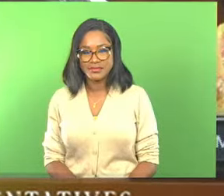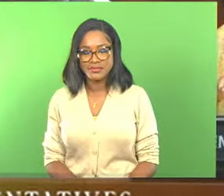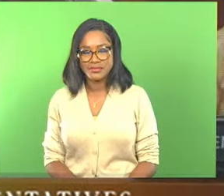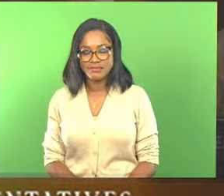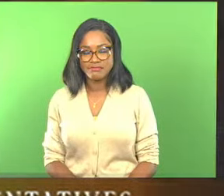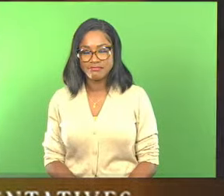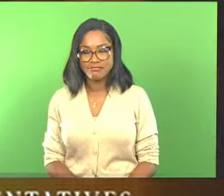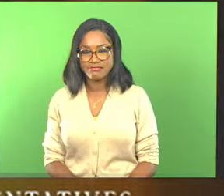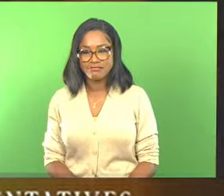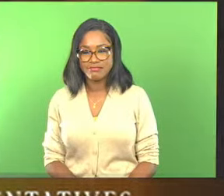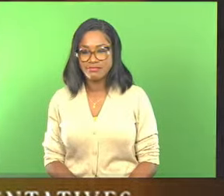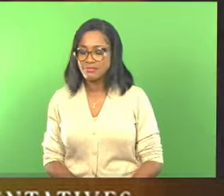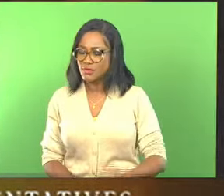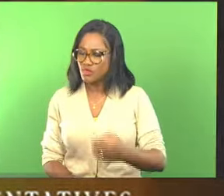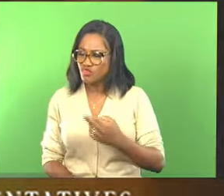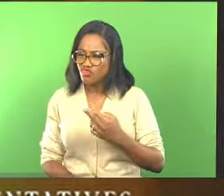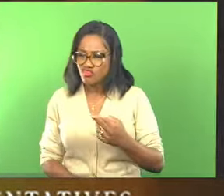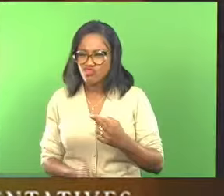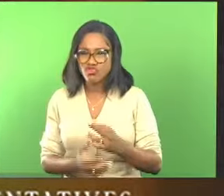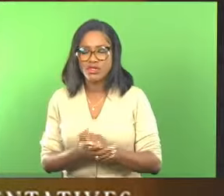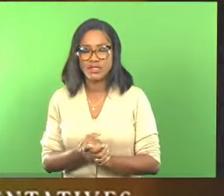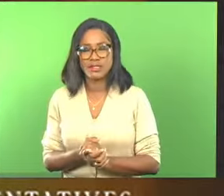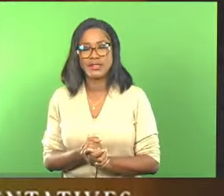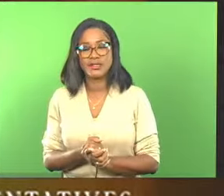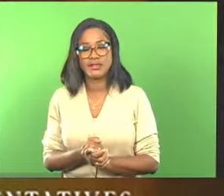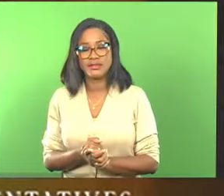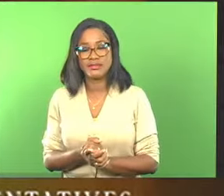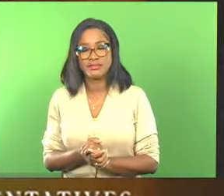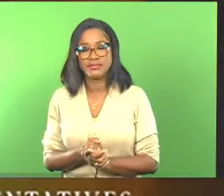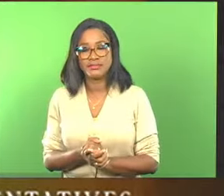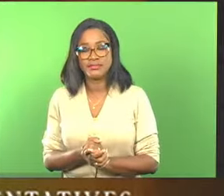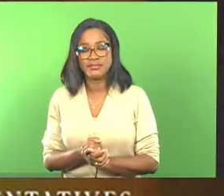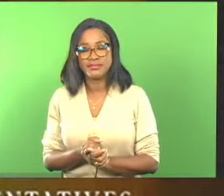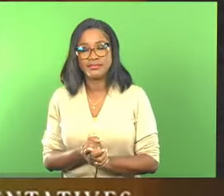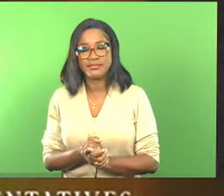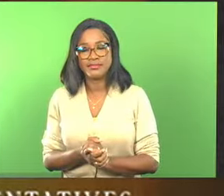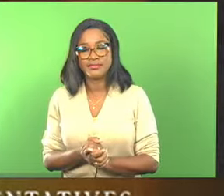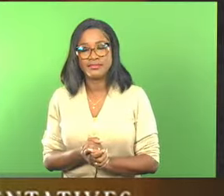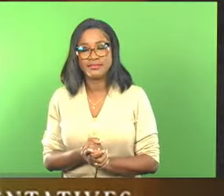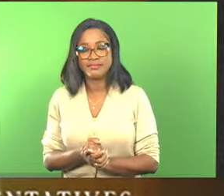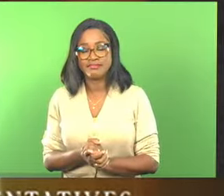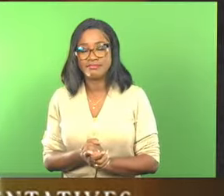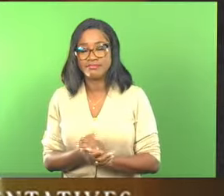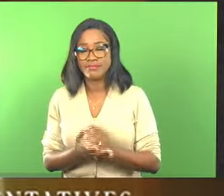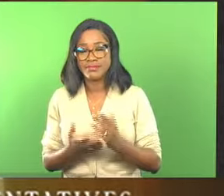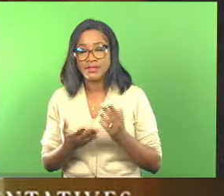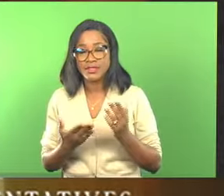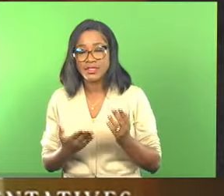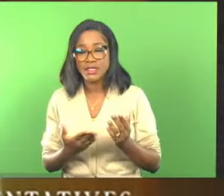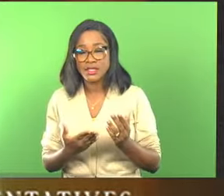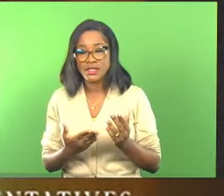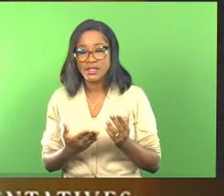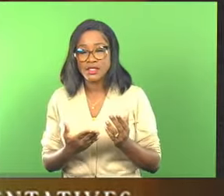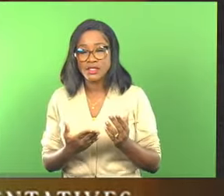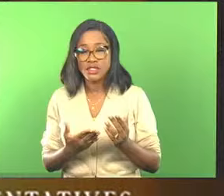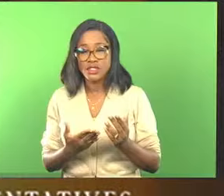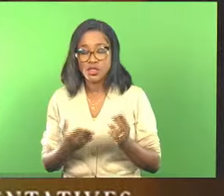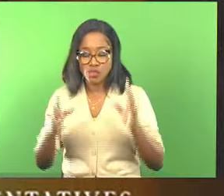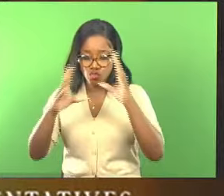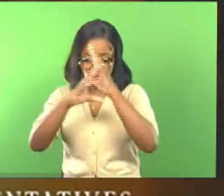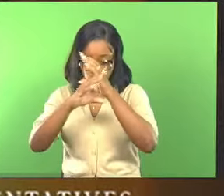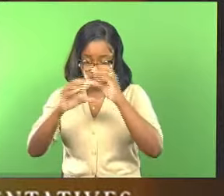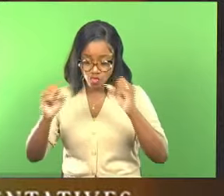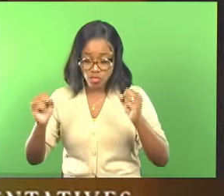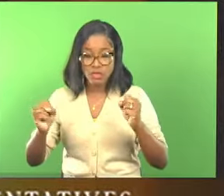Friends, earlier today, Her Excellency, the